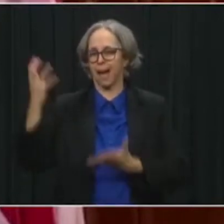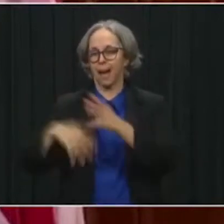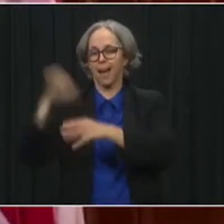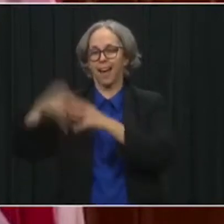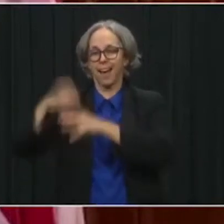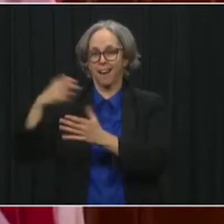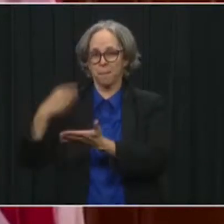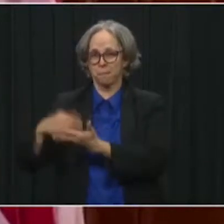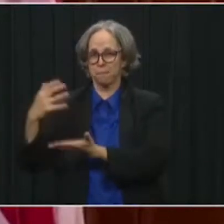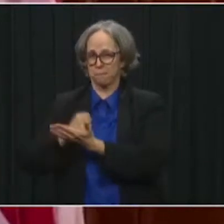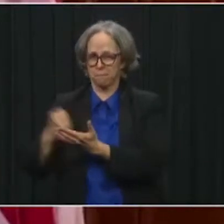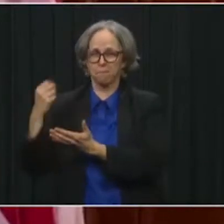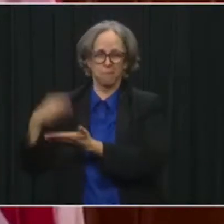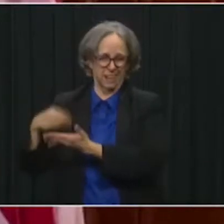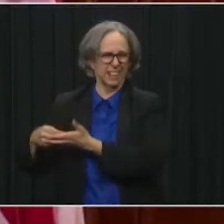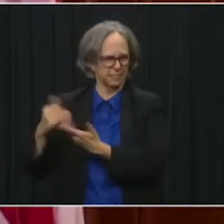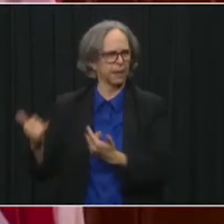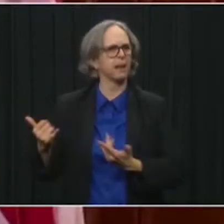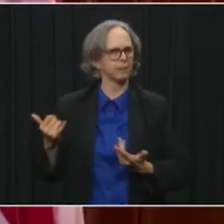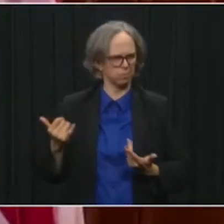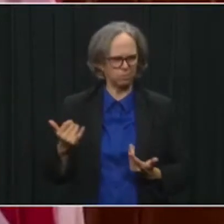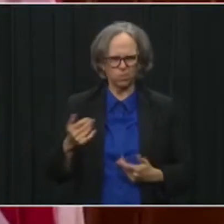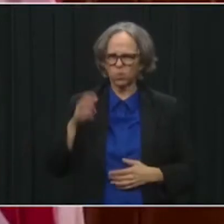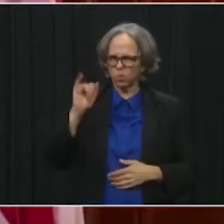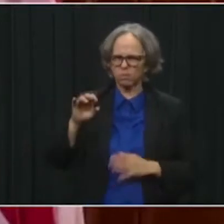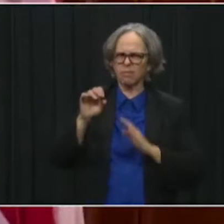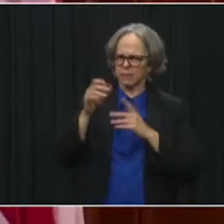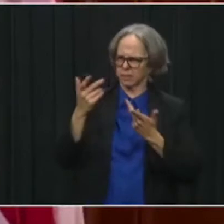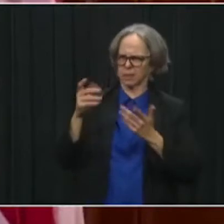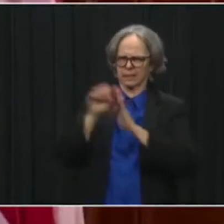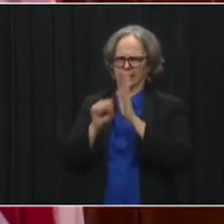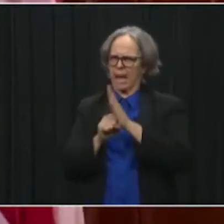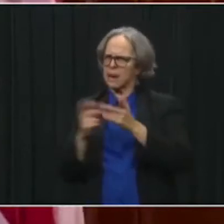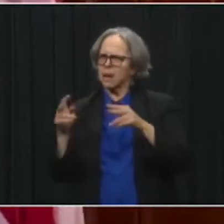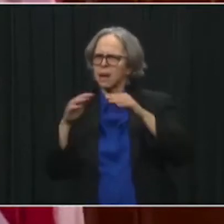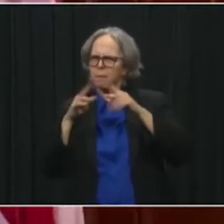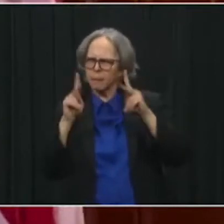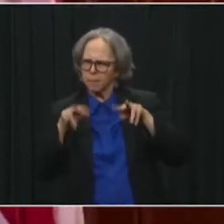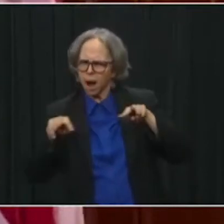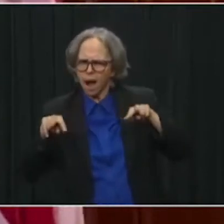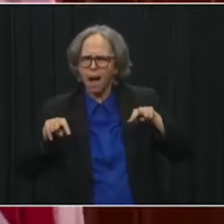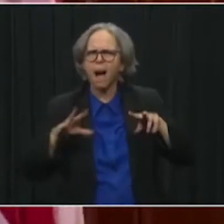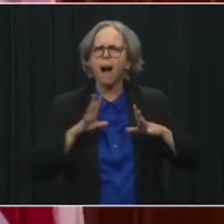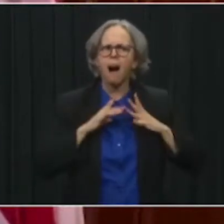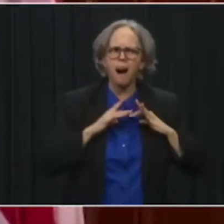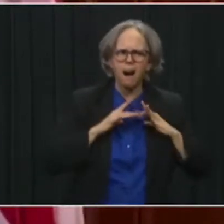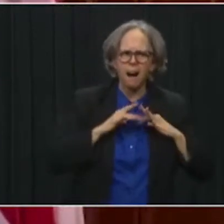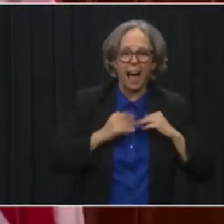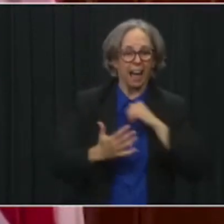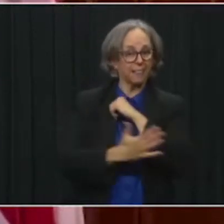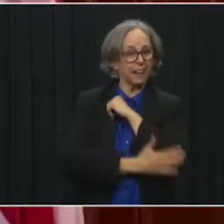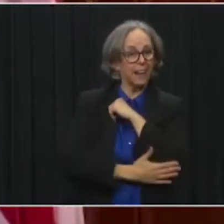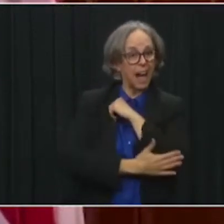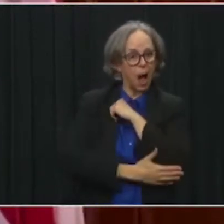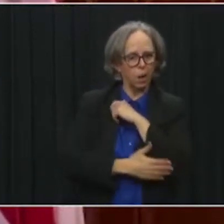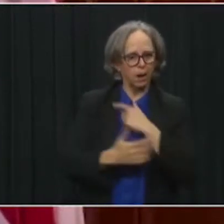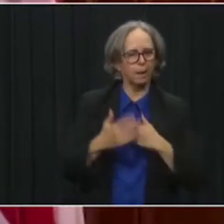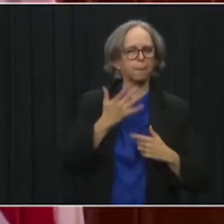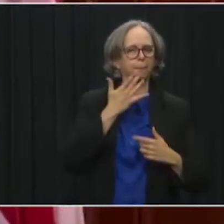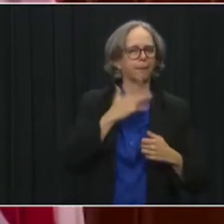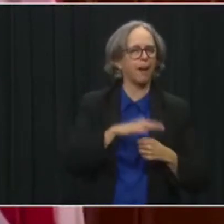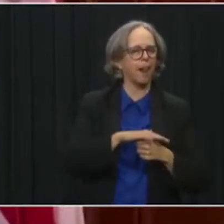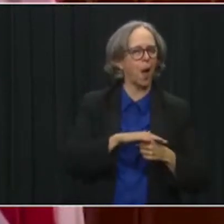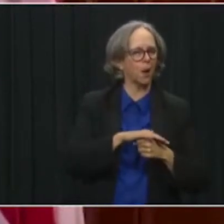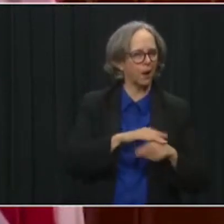state level if a county thinks that monetary incentives are the best fit for that county. We're happy to help with anything